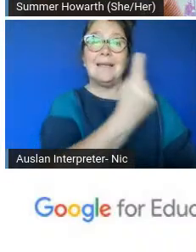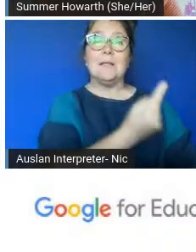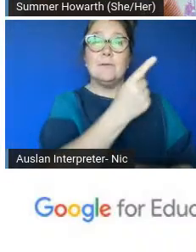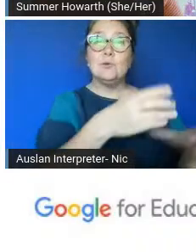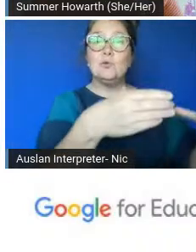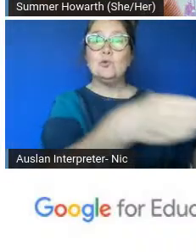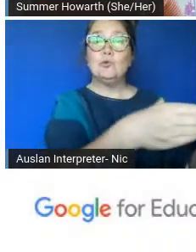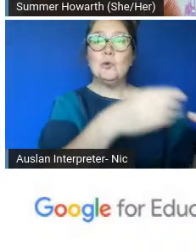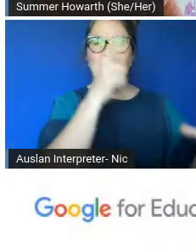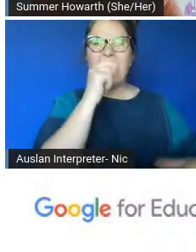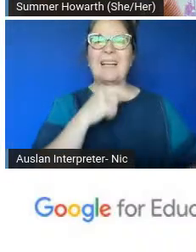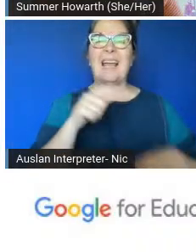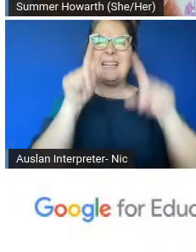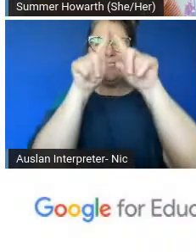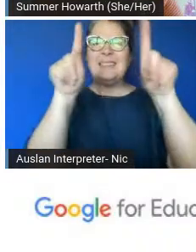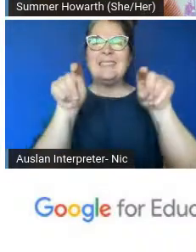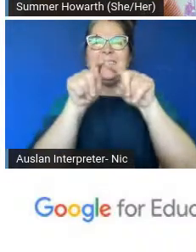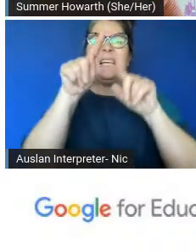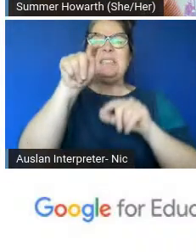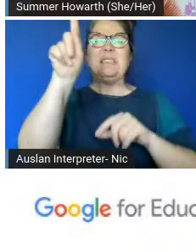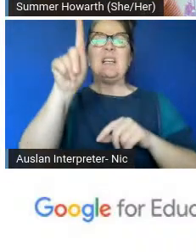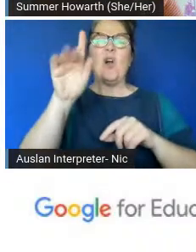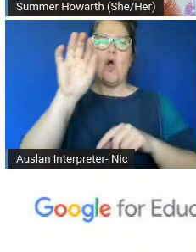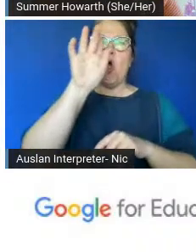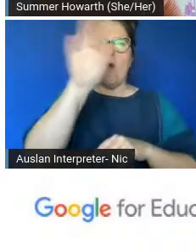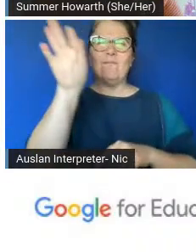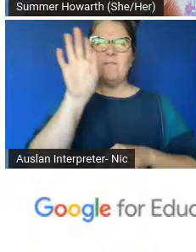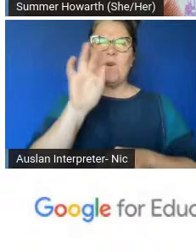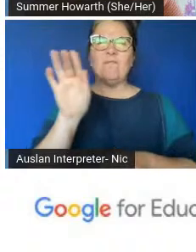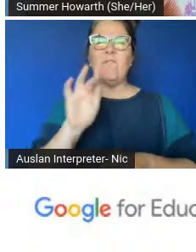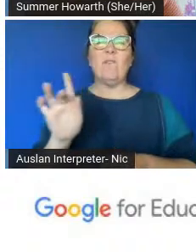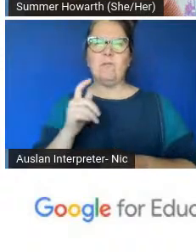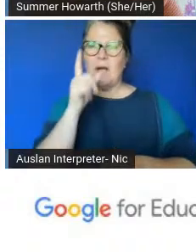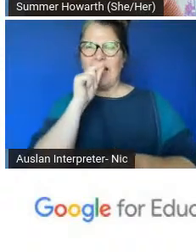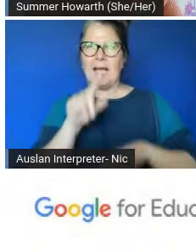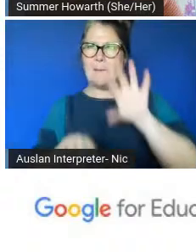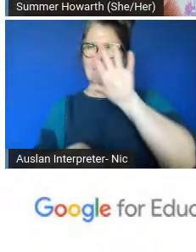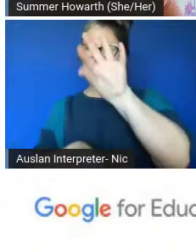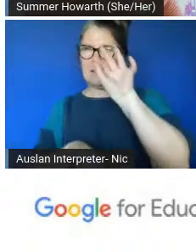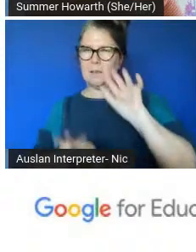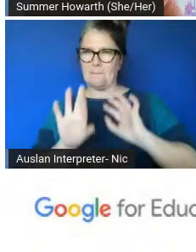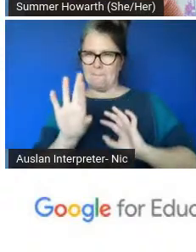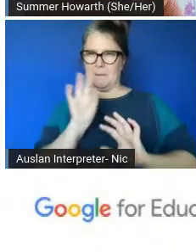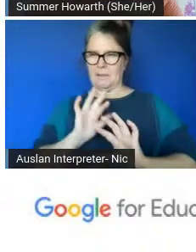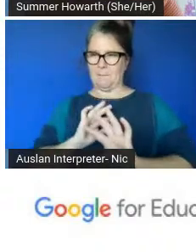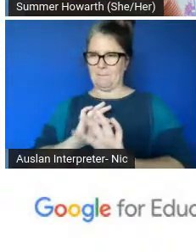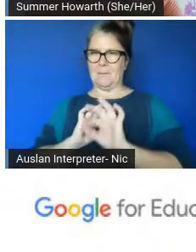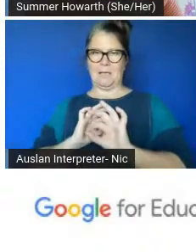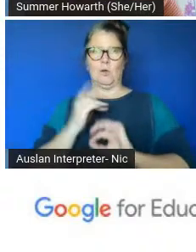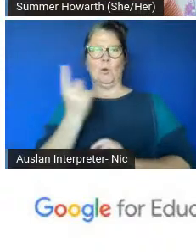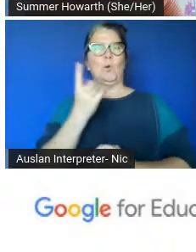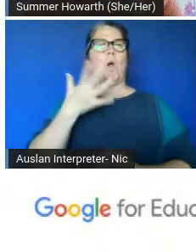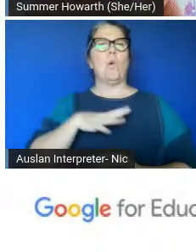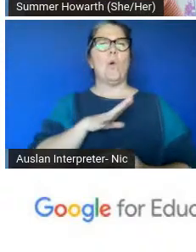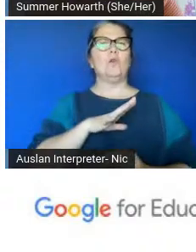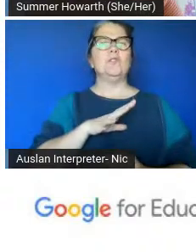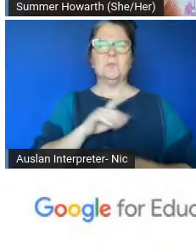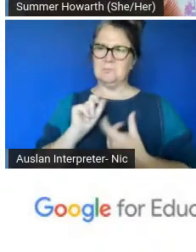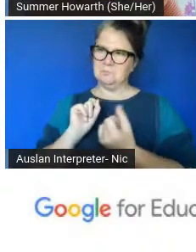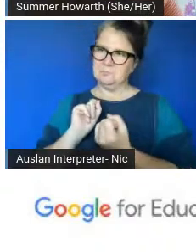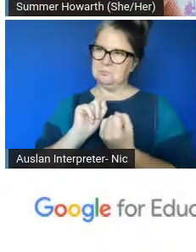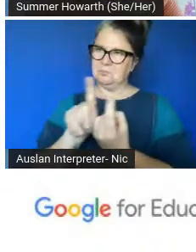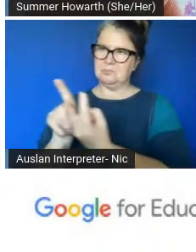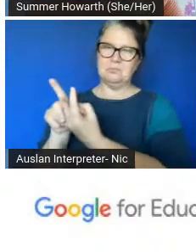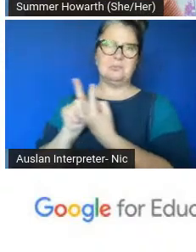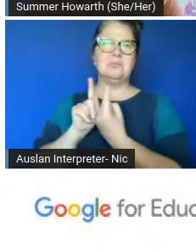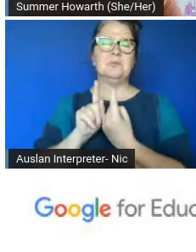untick, and I might say I'm going to send it out to these people here, and I might give different